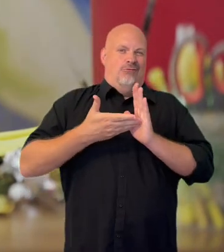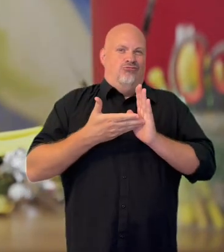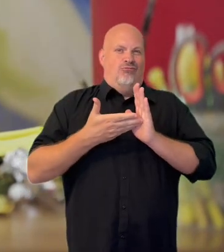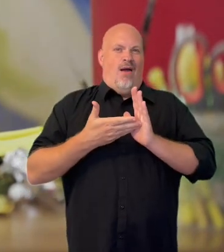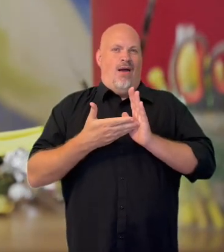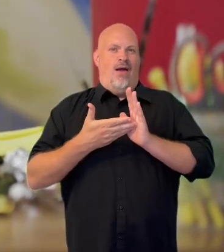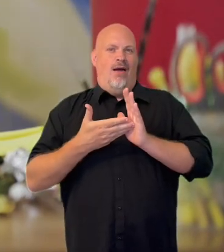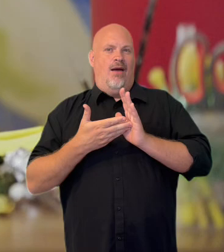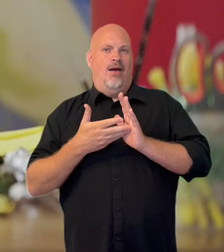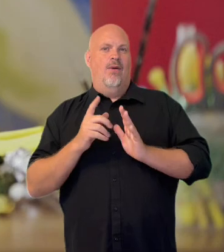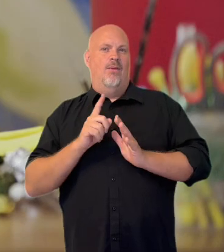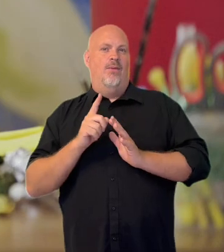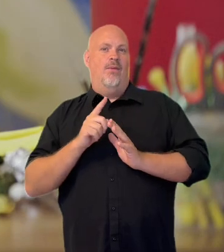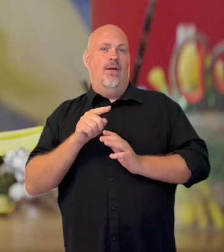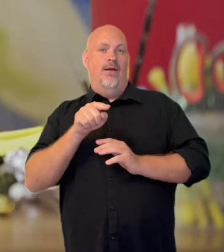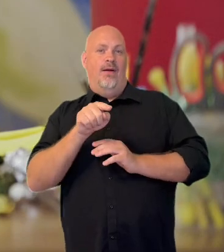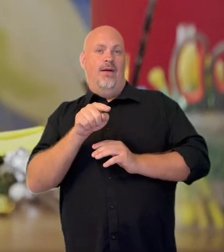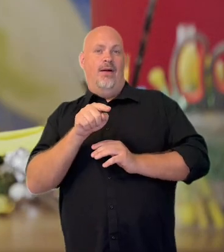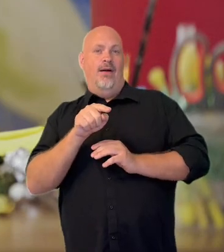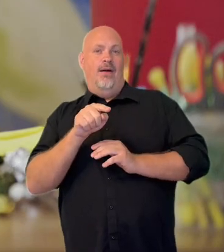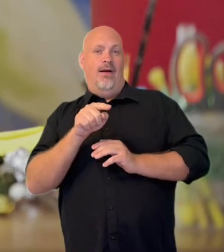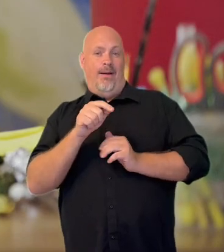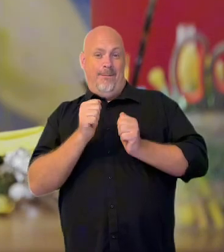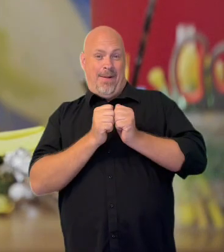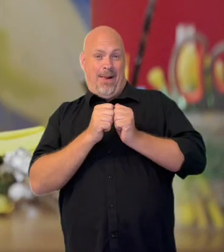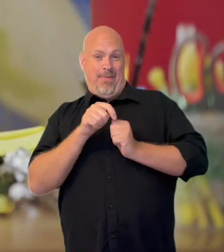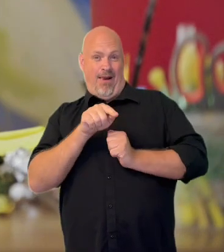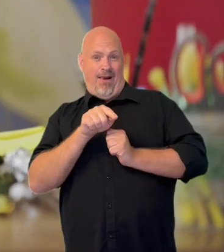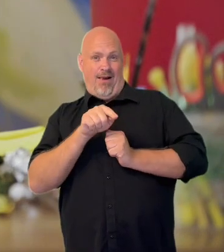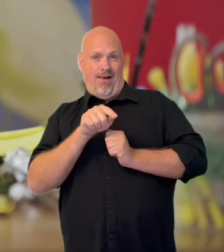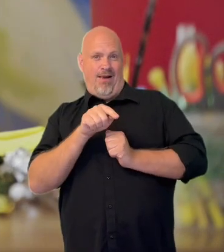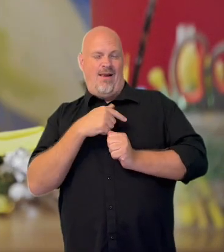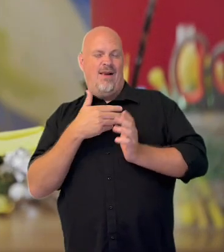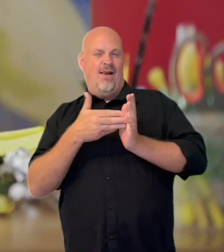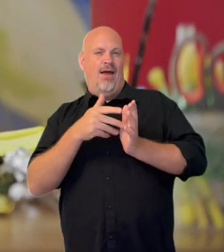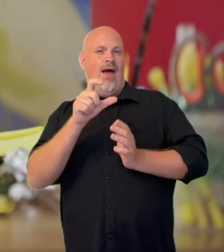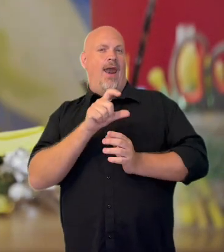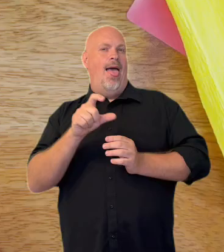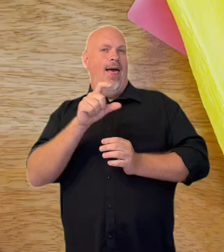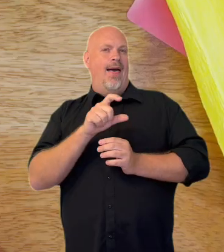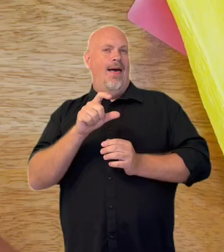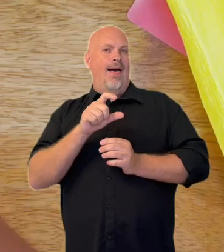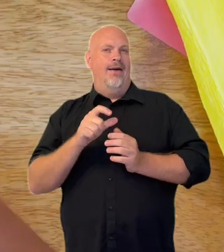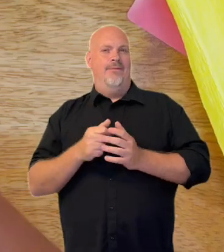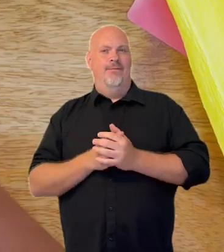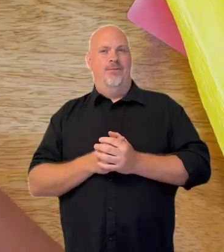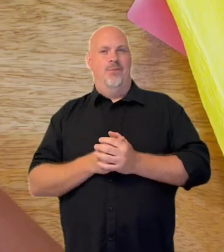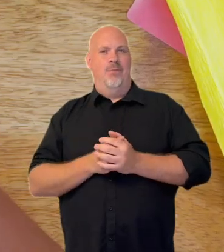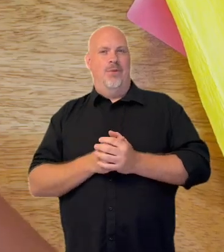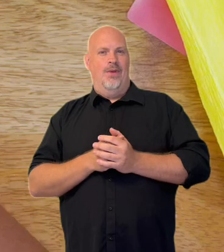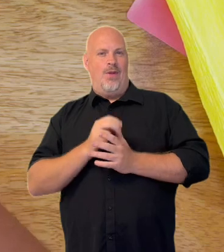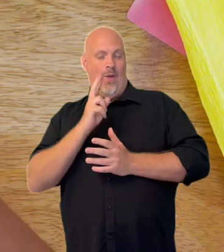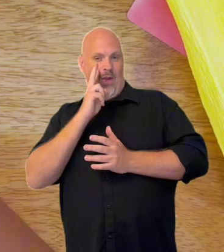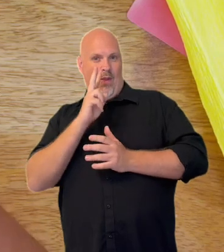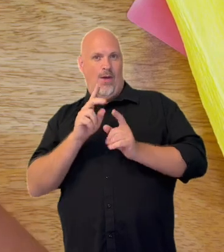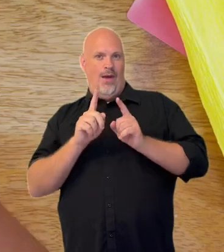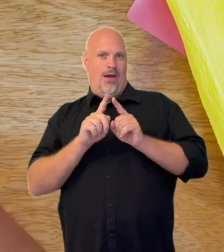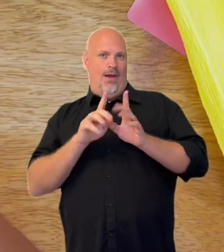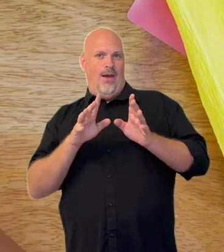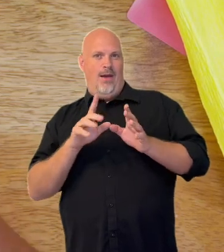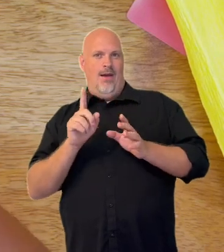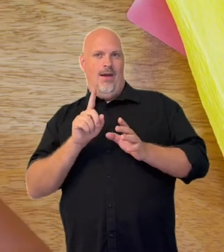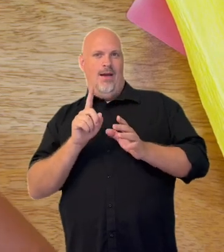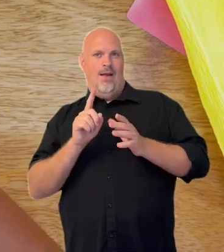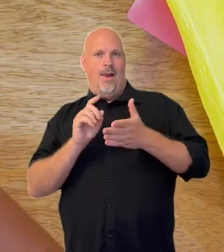like they've got pollen on each of the little pieces of stem. So for that, what I'll do is I'll get an